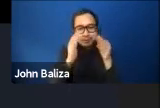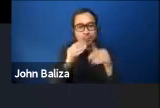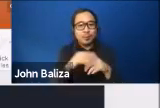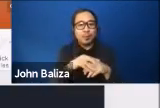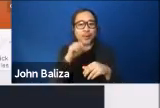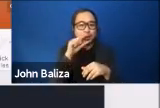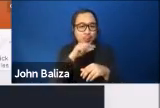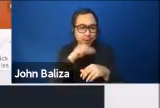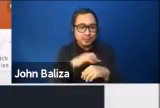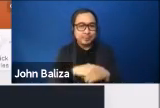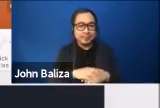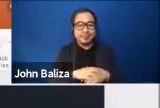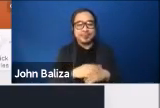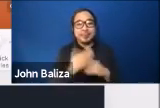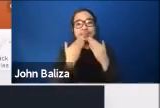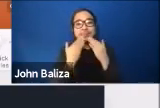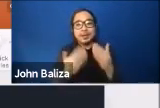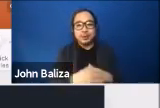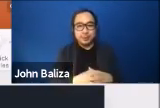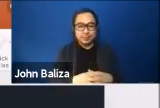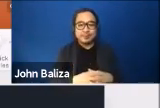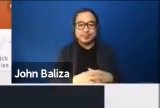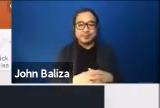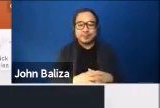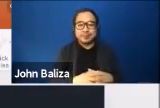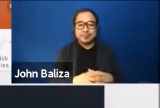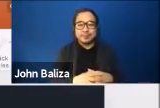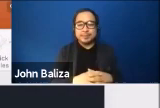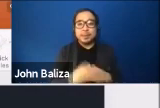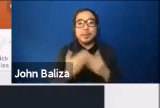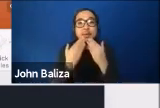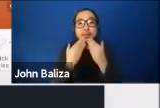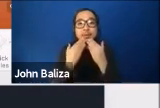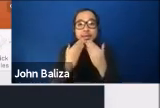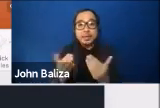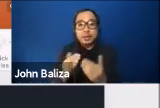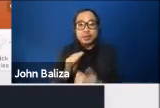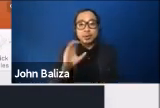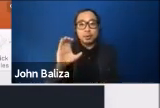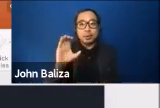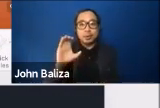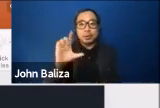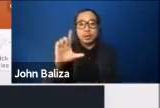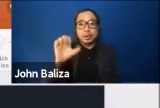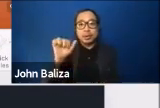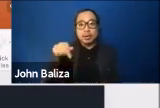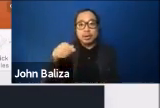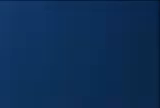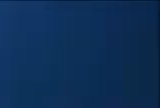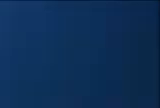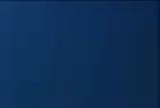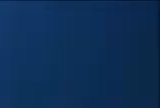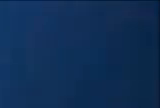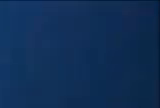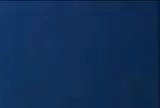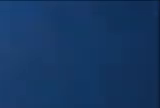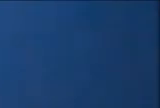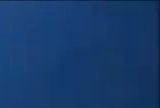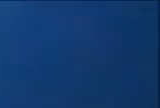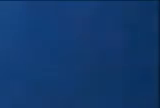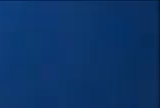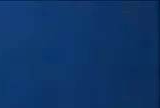Thank you very much, Liepi, for excellent presentations and a fantastic